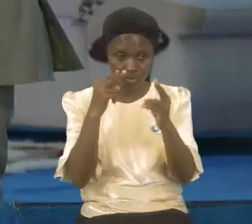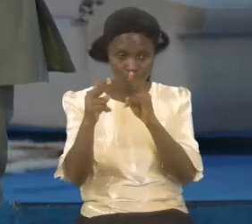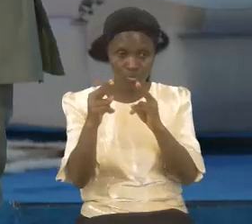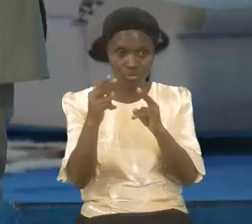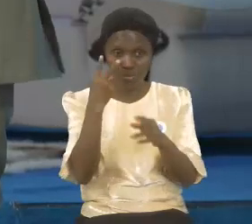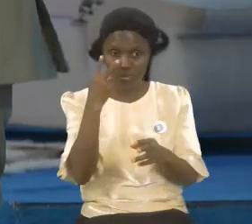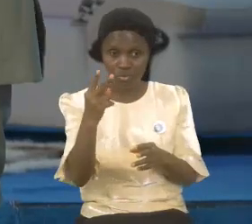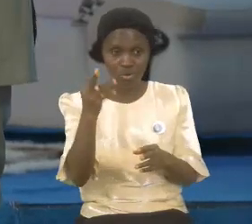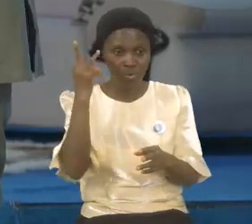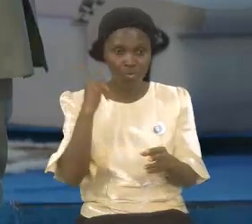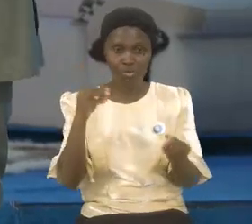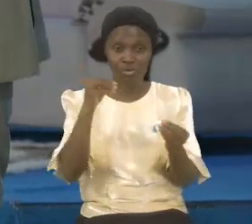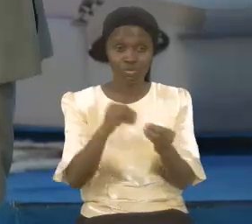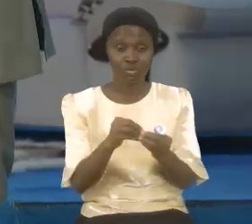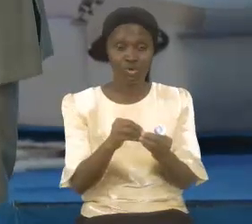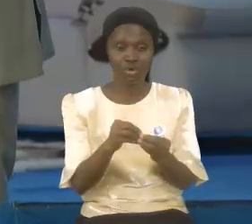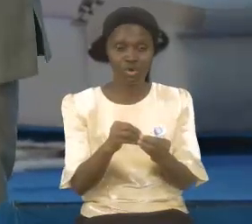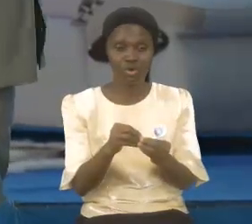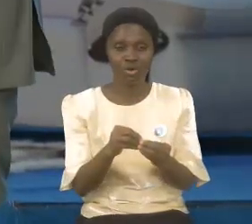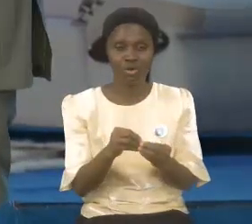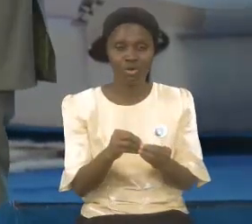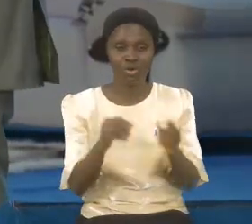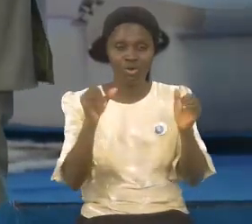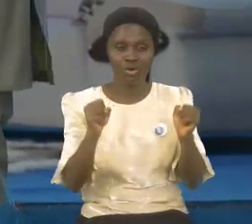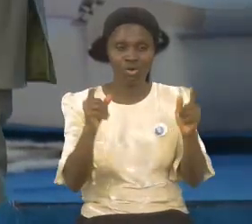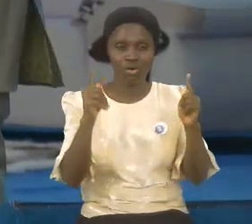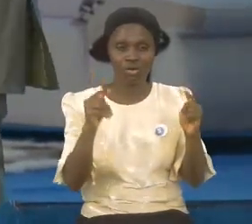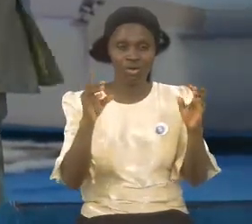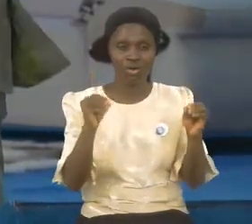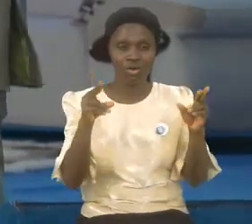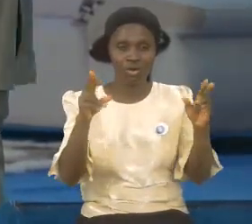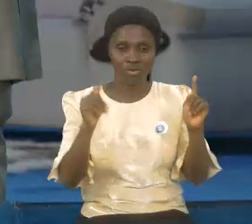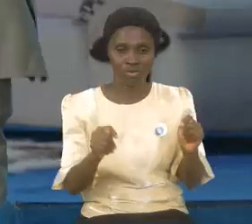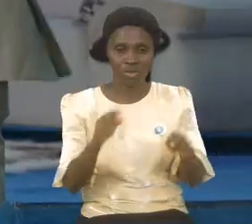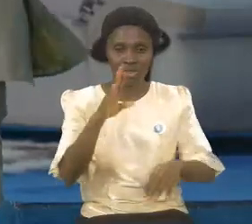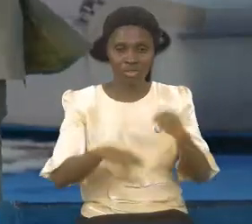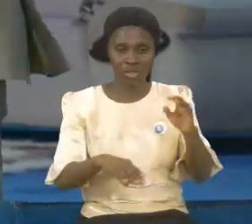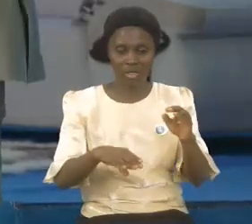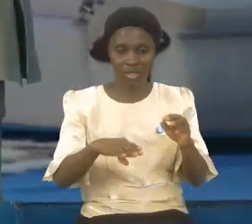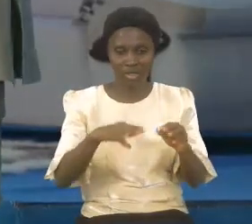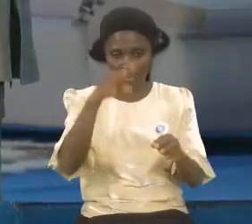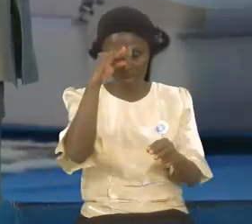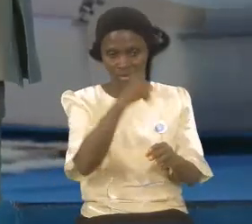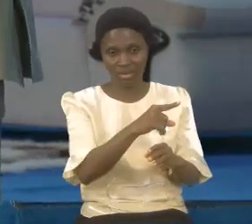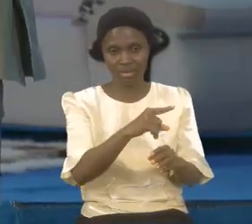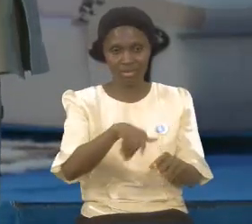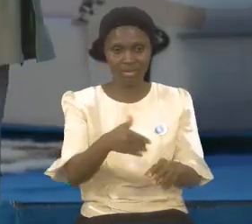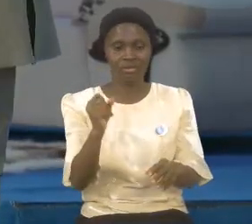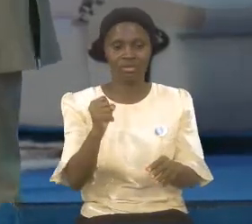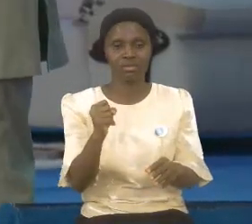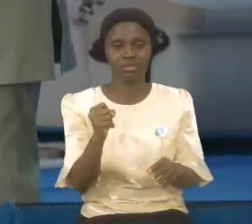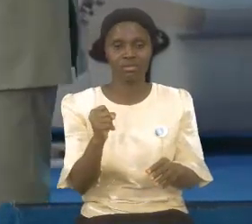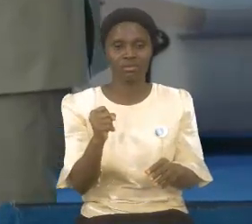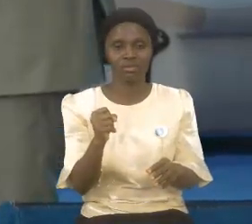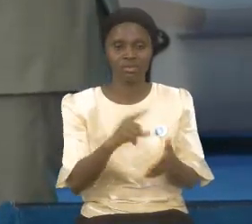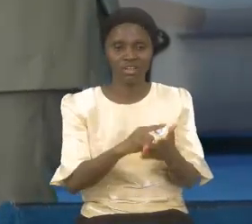fierce, terrible, cruel, terrifying, frightening than his fellows. In